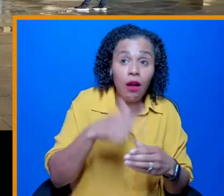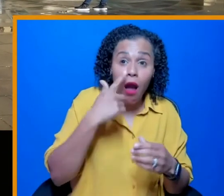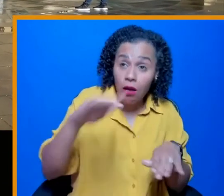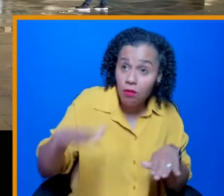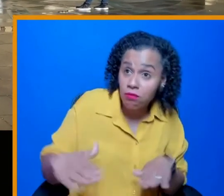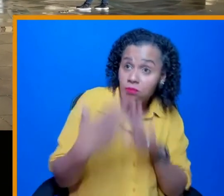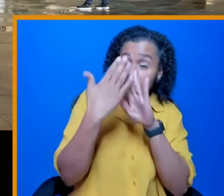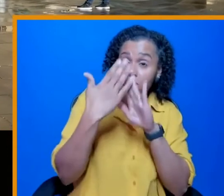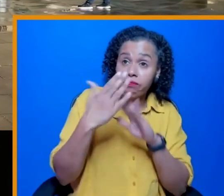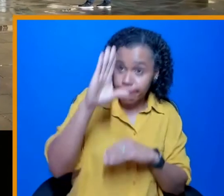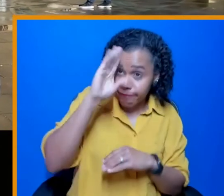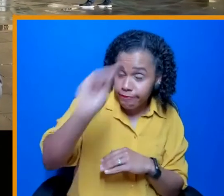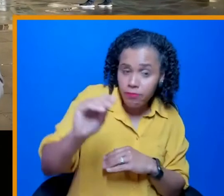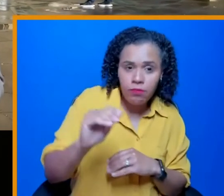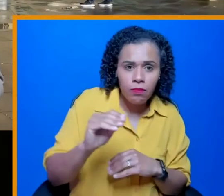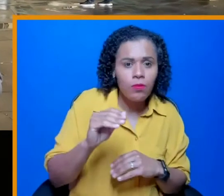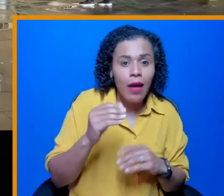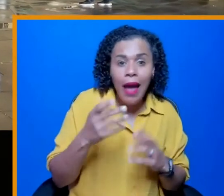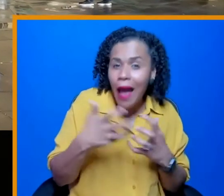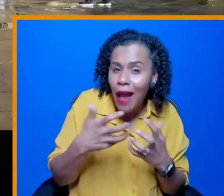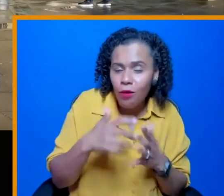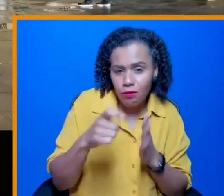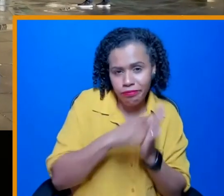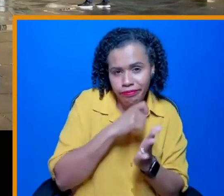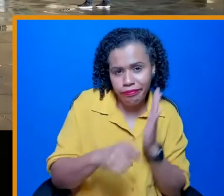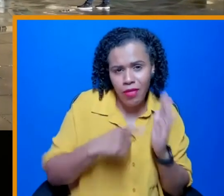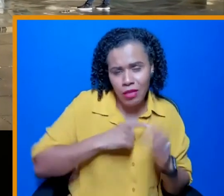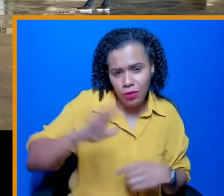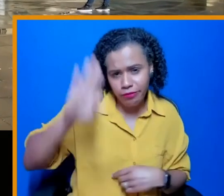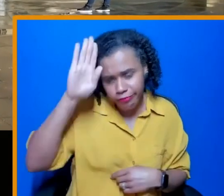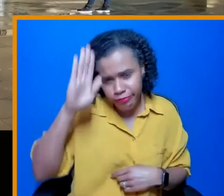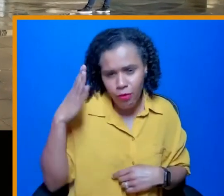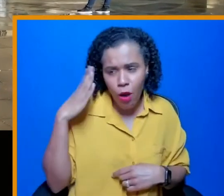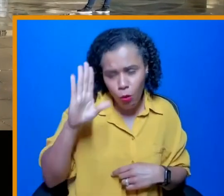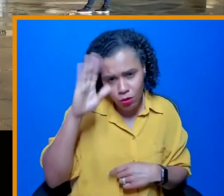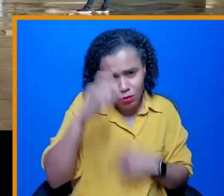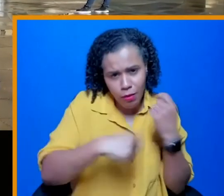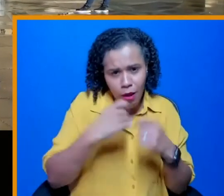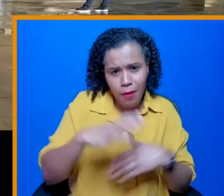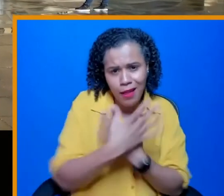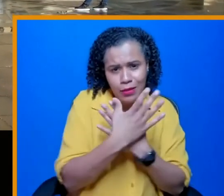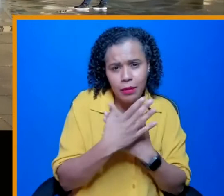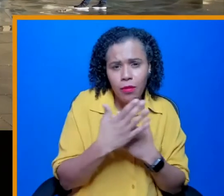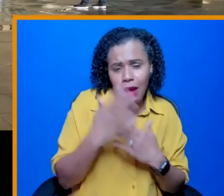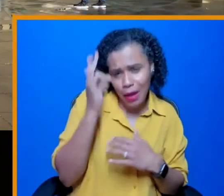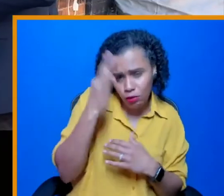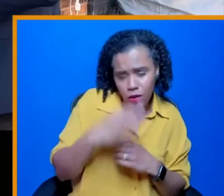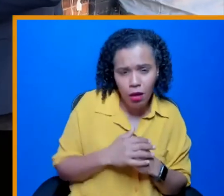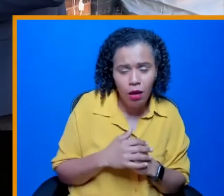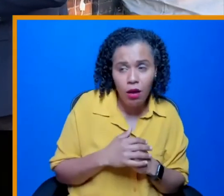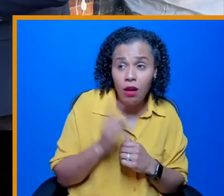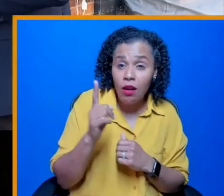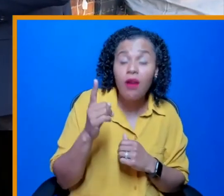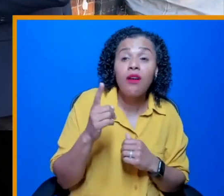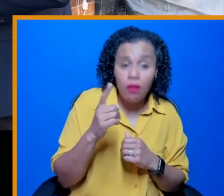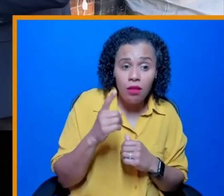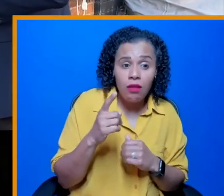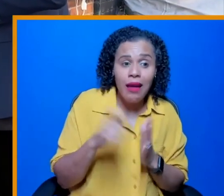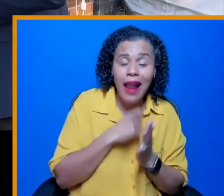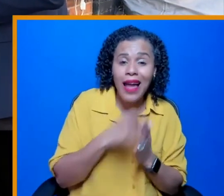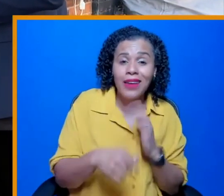box. And that's why I stood to be a Liberal Democrat councillor here. And once you're elected as a councillor, then you